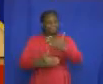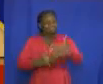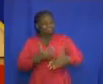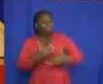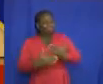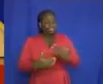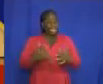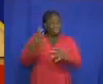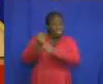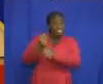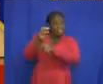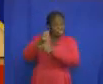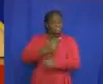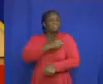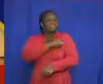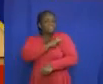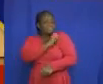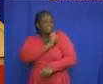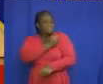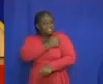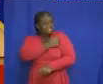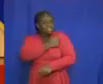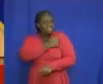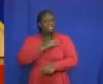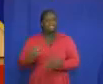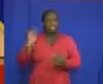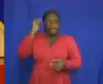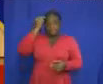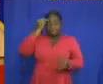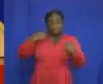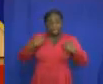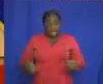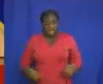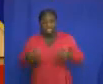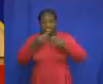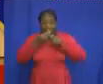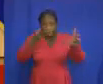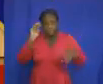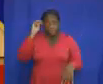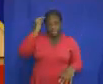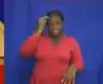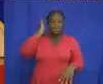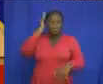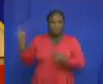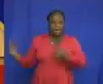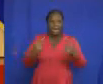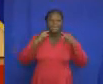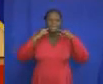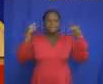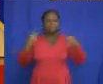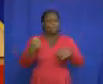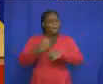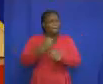acquisition of vaccines, the Ministries of Health and Information will make this known to you. We're making all